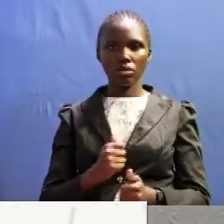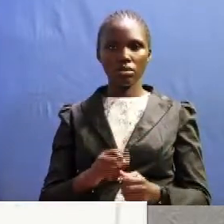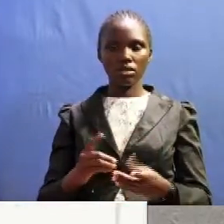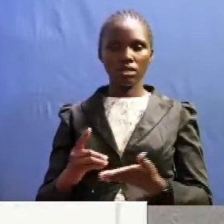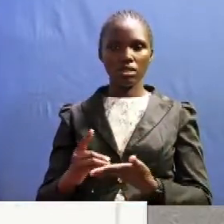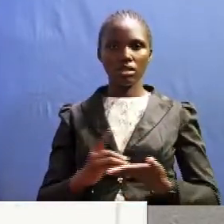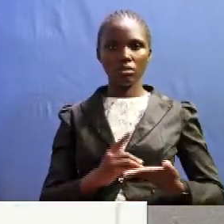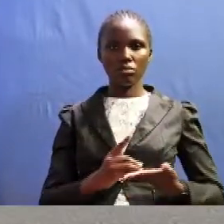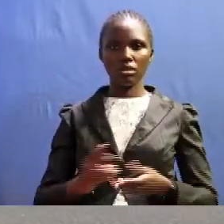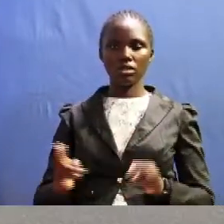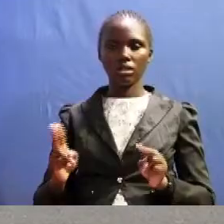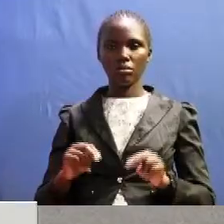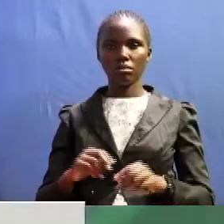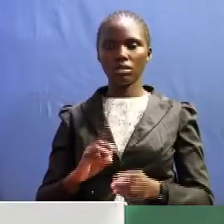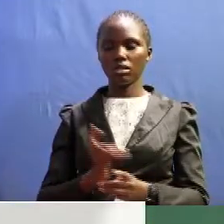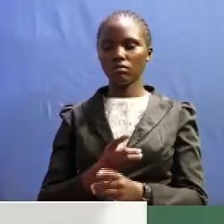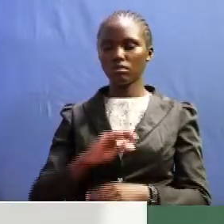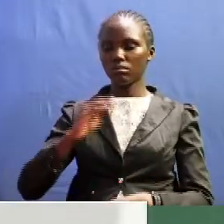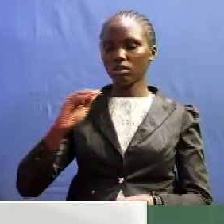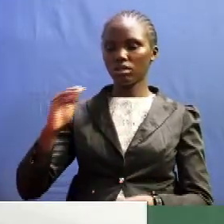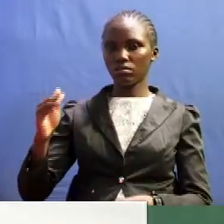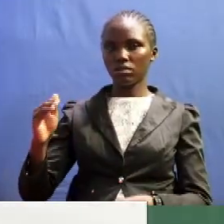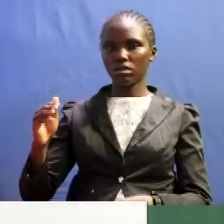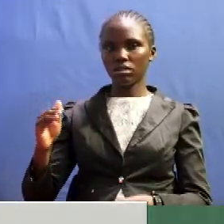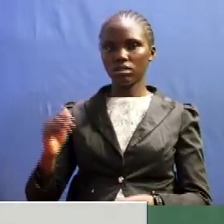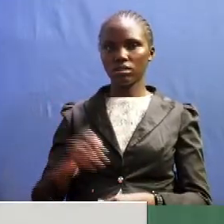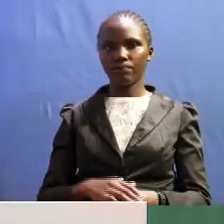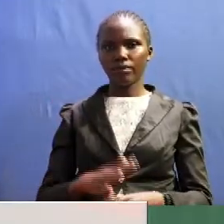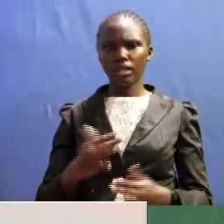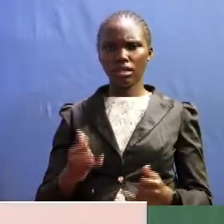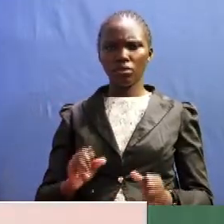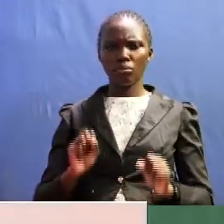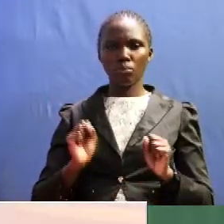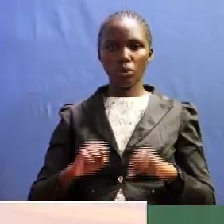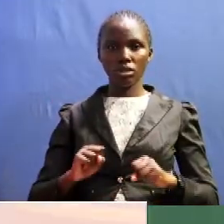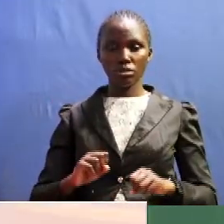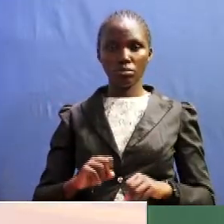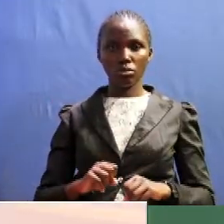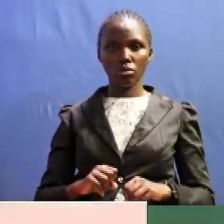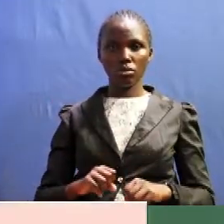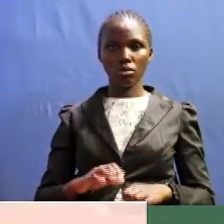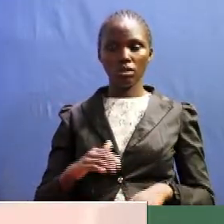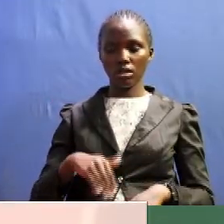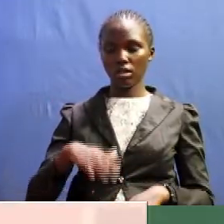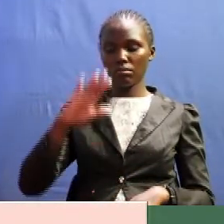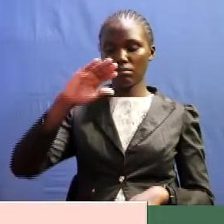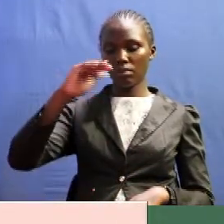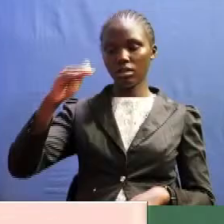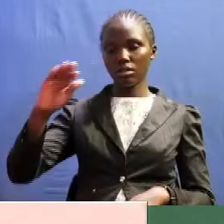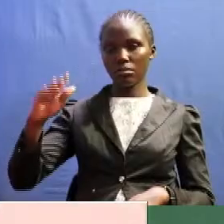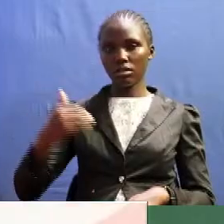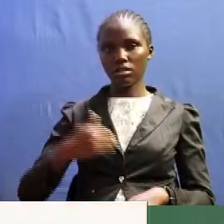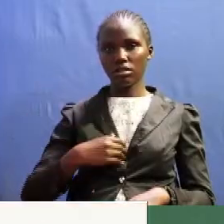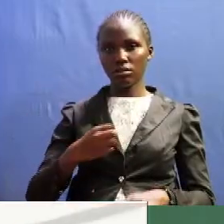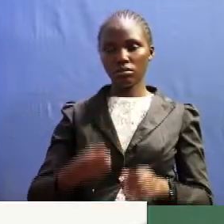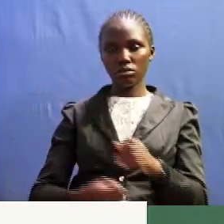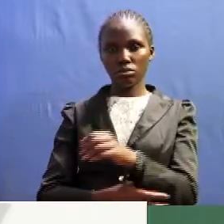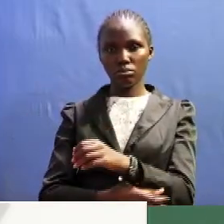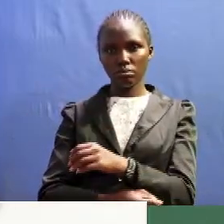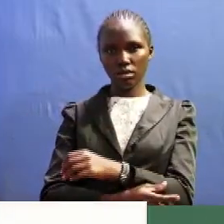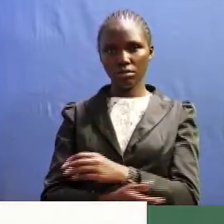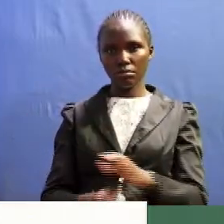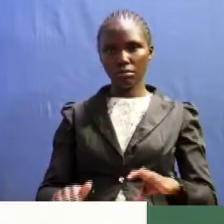on integrity within parliament. It is not possible that committees of parliament demand to be